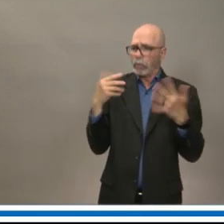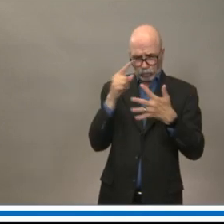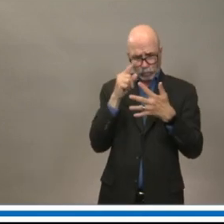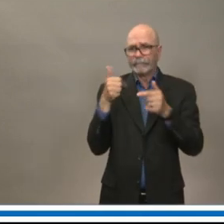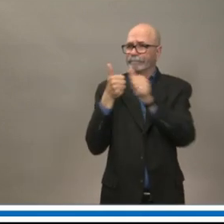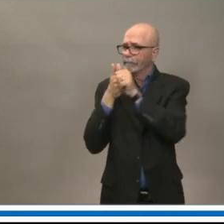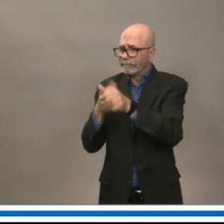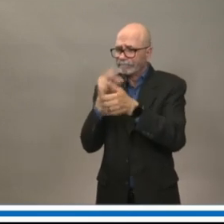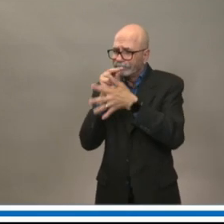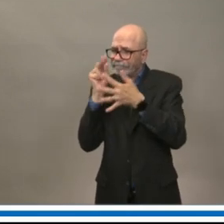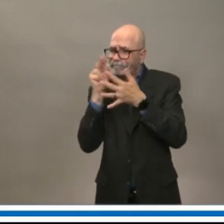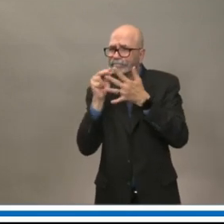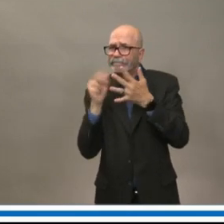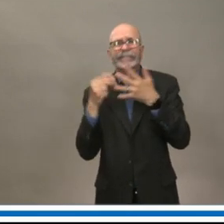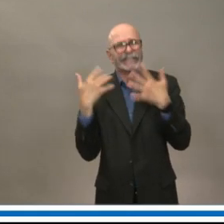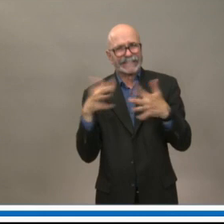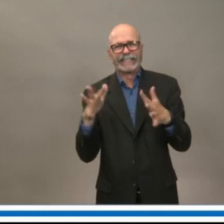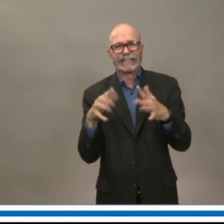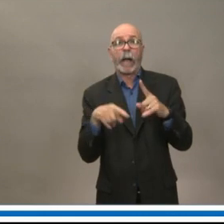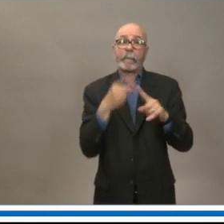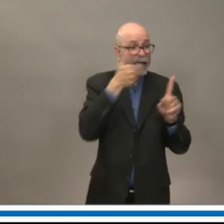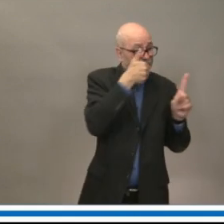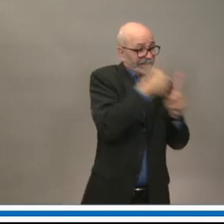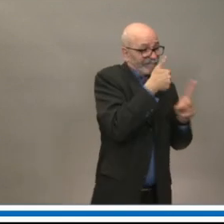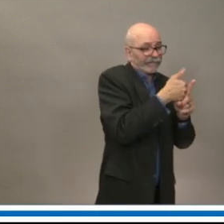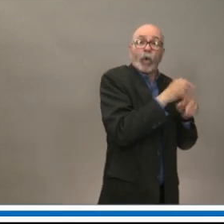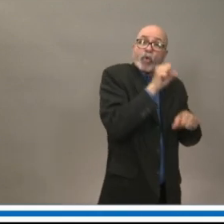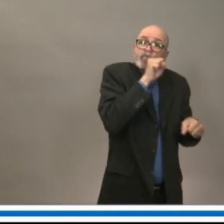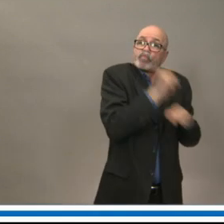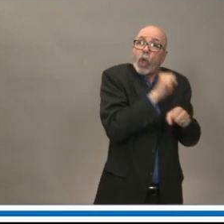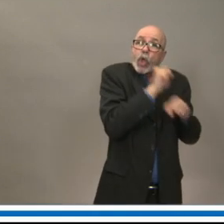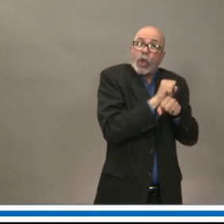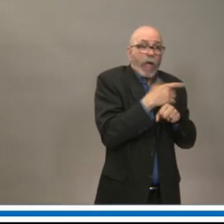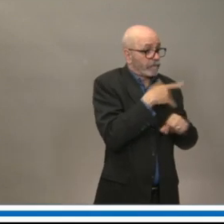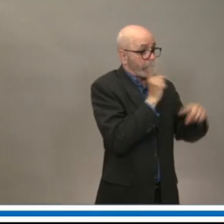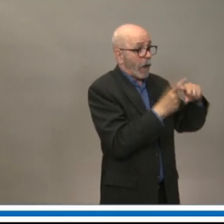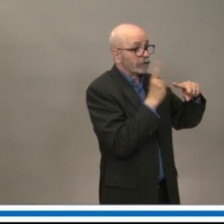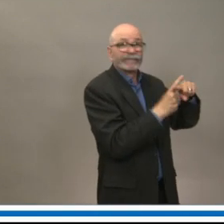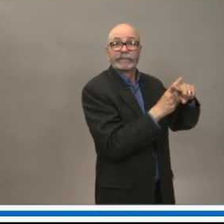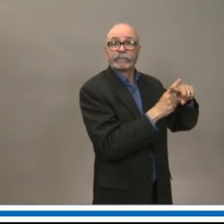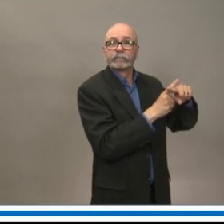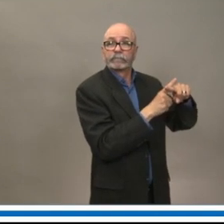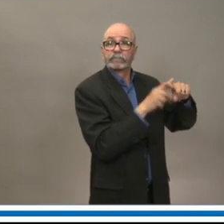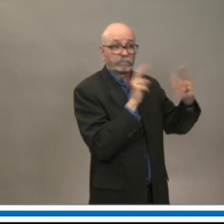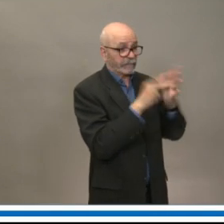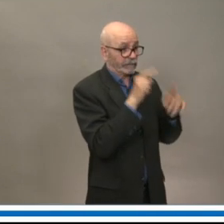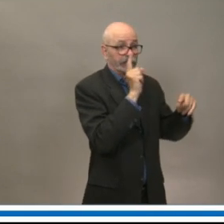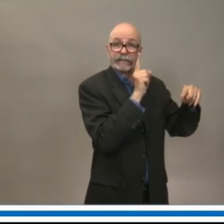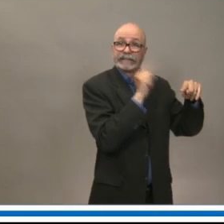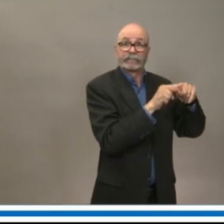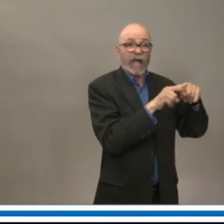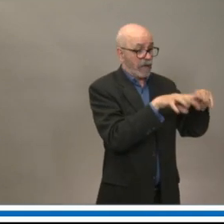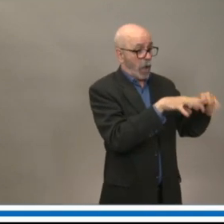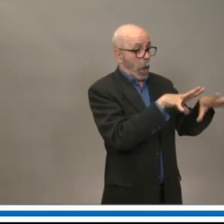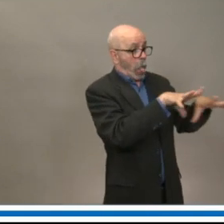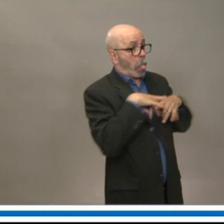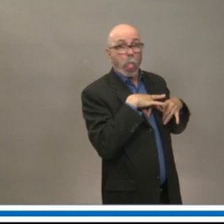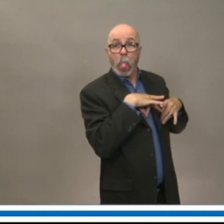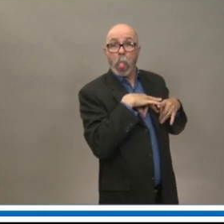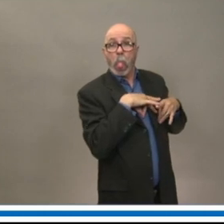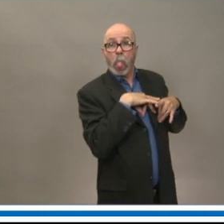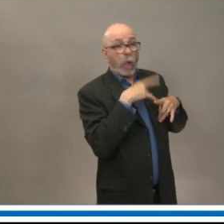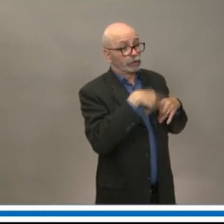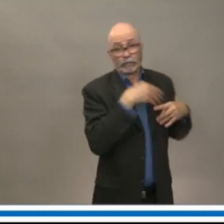are maybe testing positive in certain circumstances, it doesn't mean that the grocery store was the place that they got that they